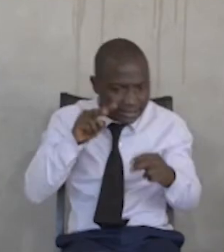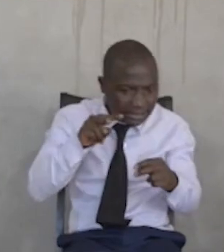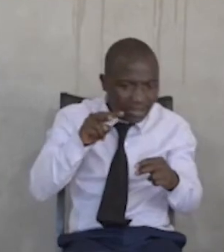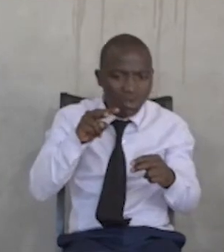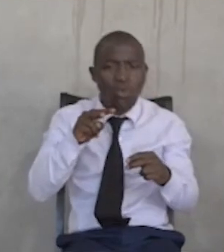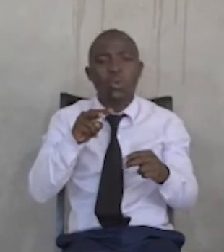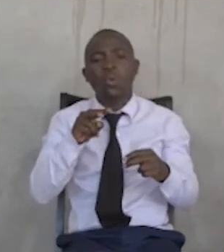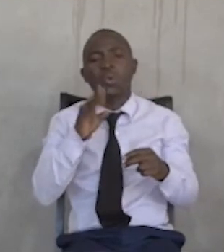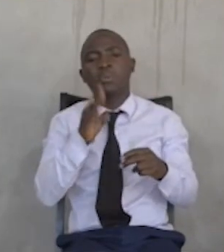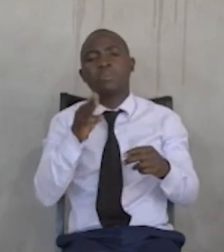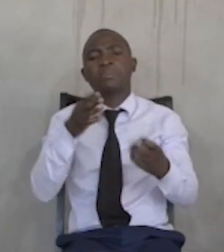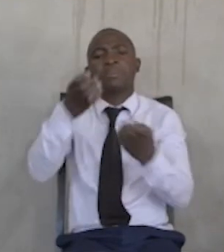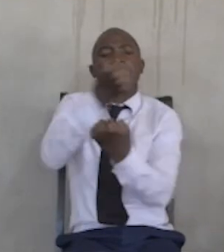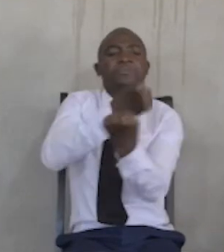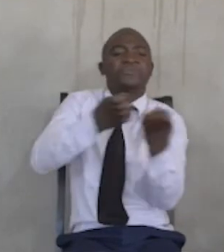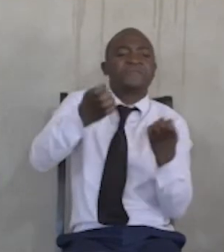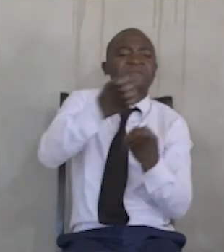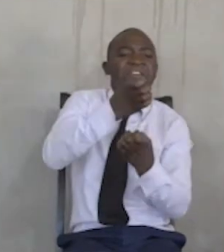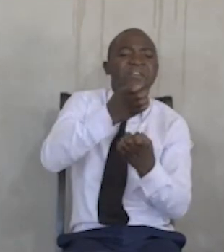For instance, it could be